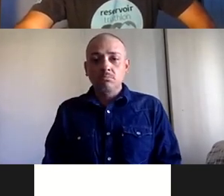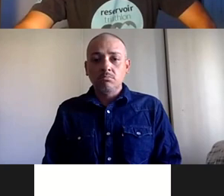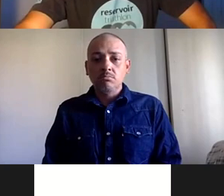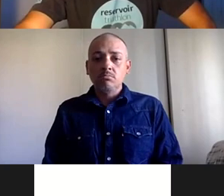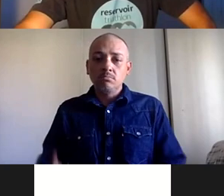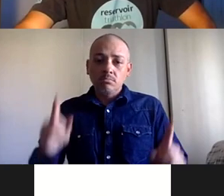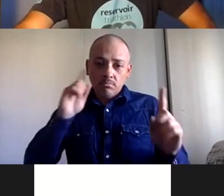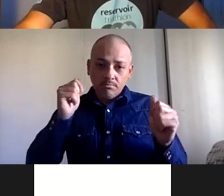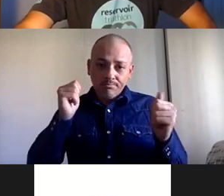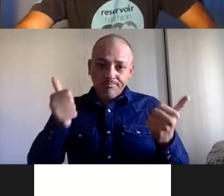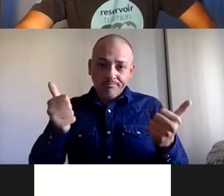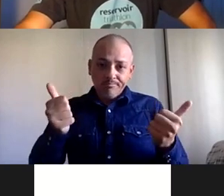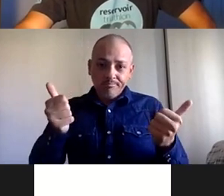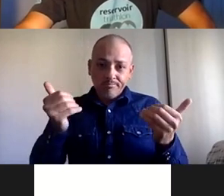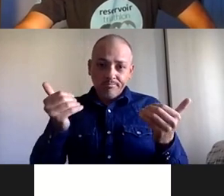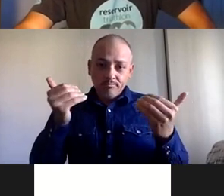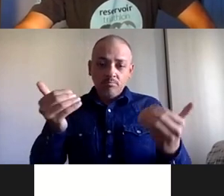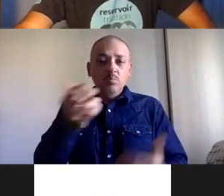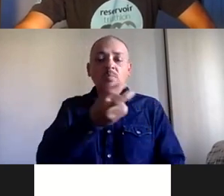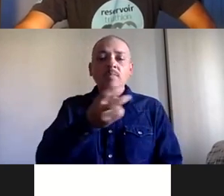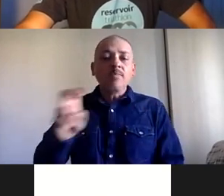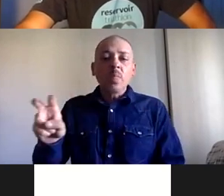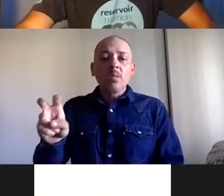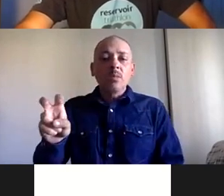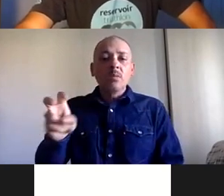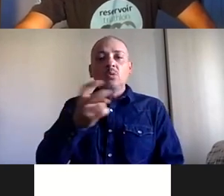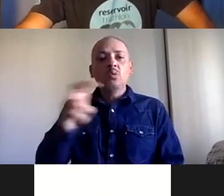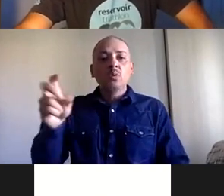Sounds great. Then we can transition to our next part.